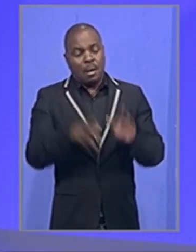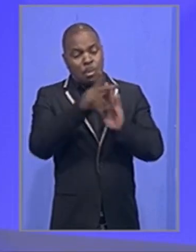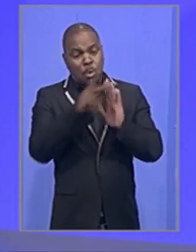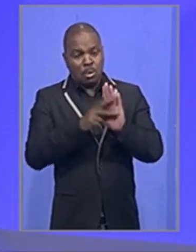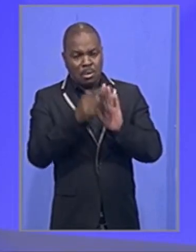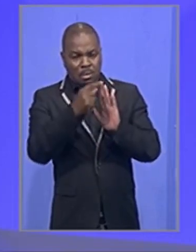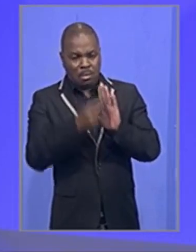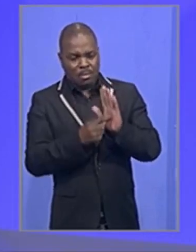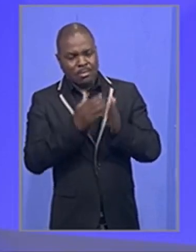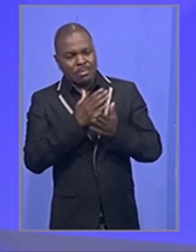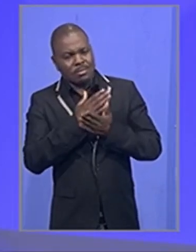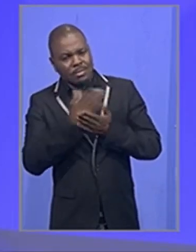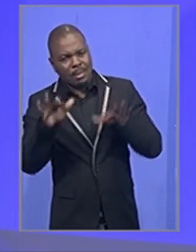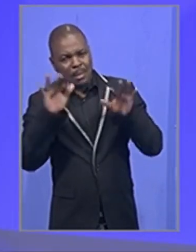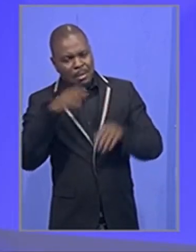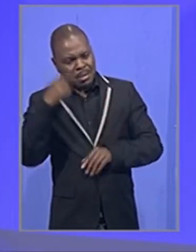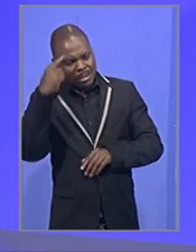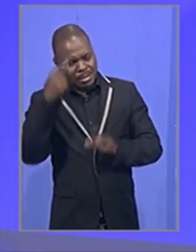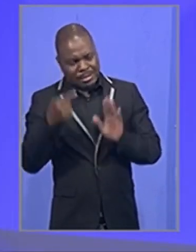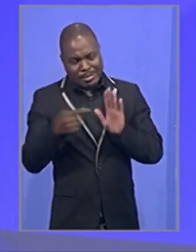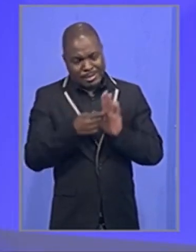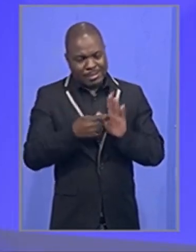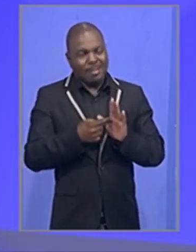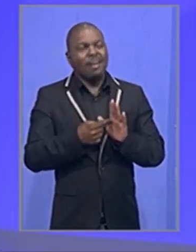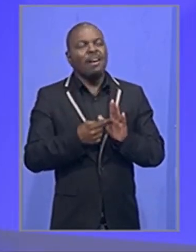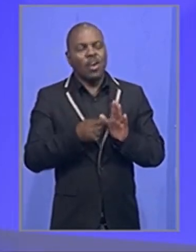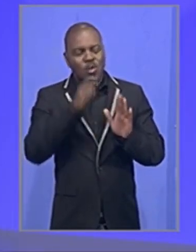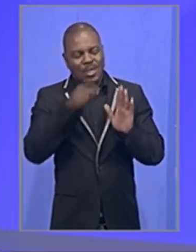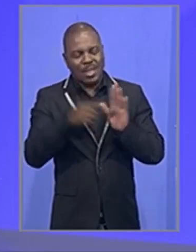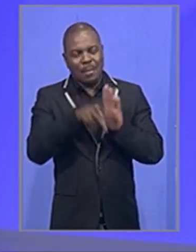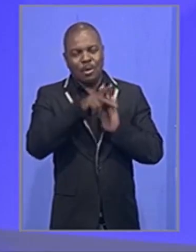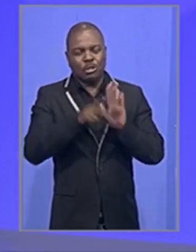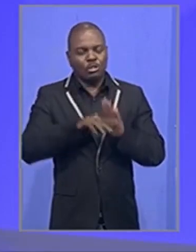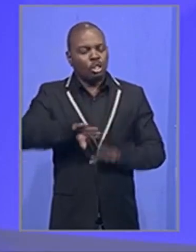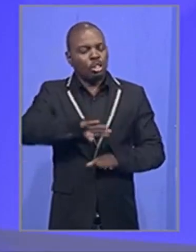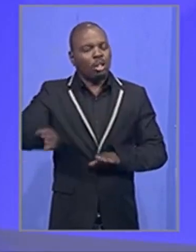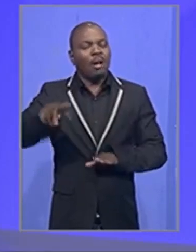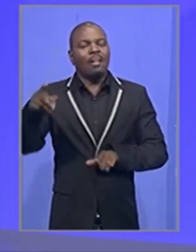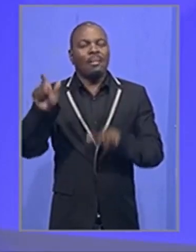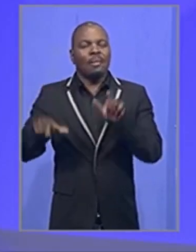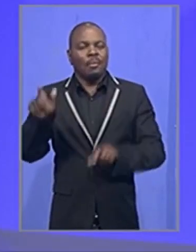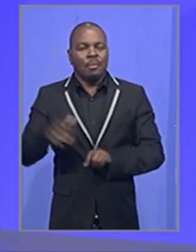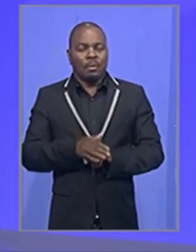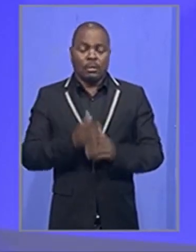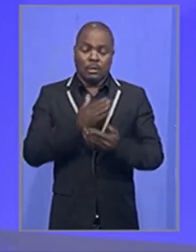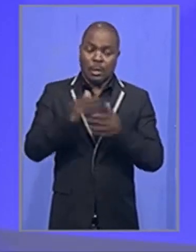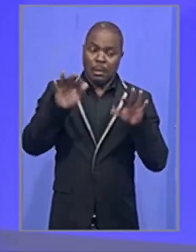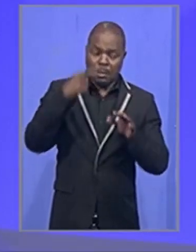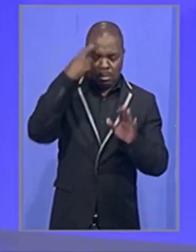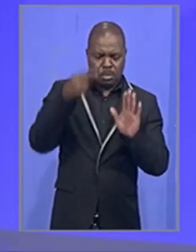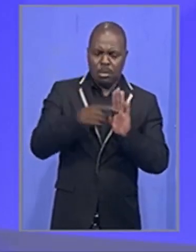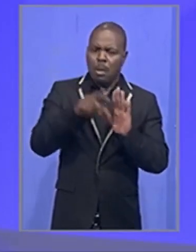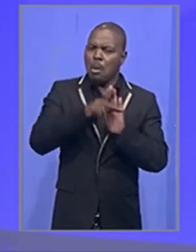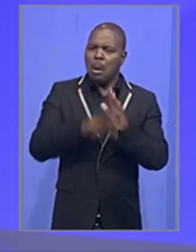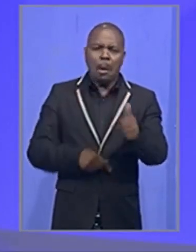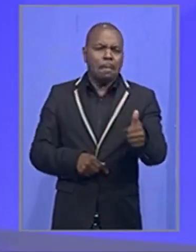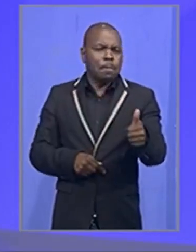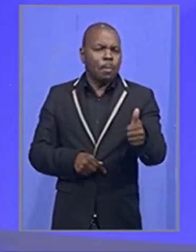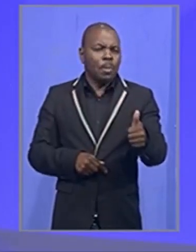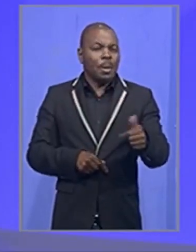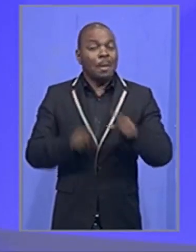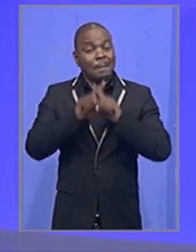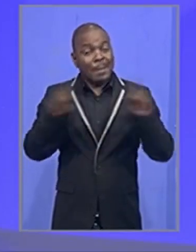ba utlwang hore a sebediswa ho qhelela batho ba bang ka thoko ba bang ba dumela hore maano ana a hantle hobane nnete ya